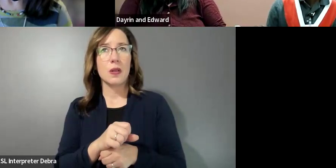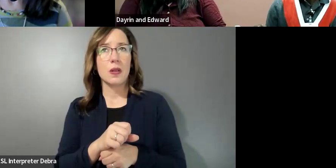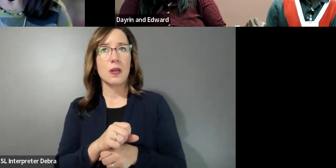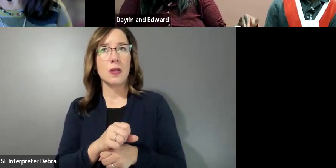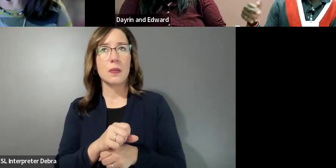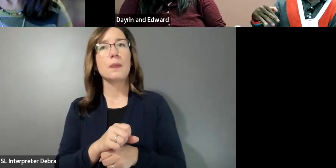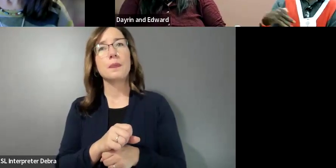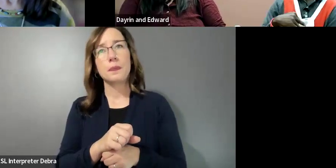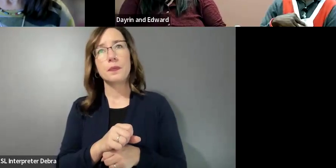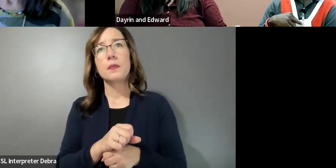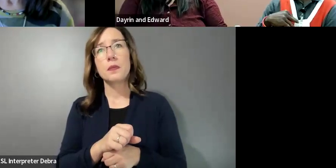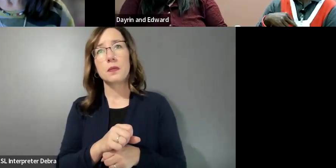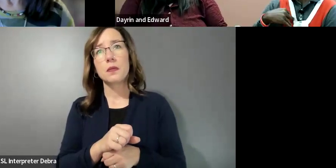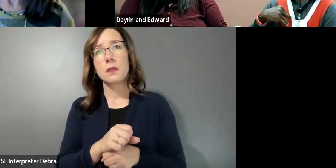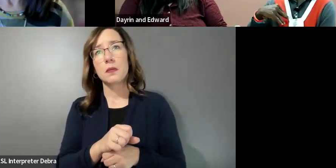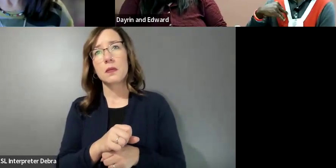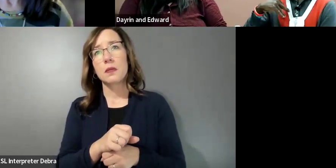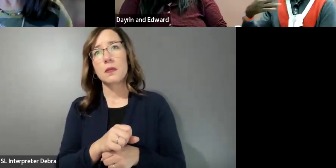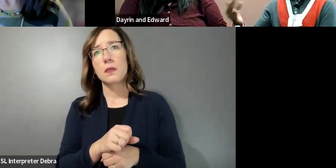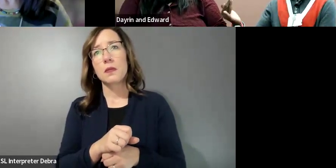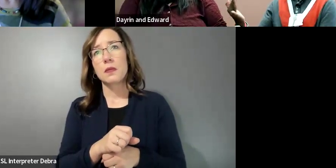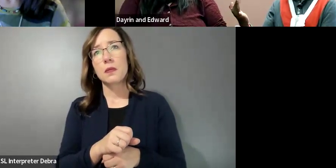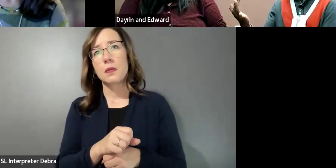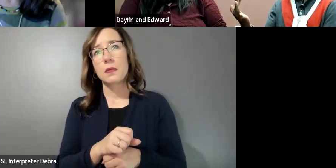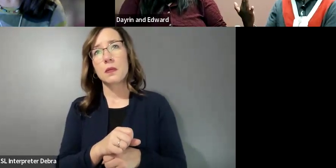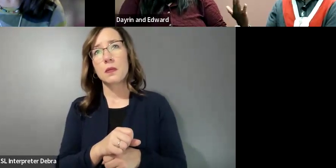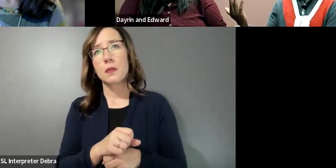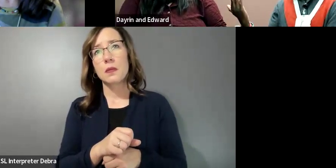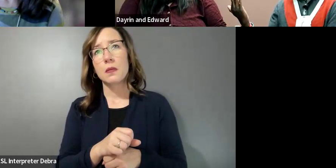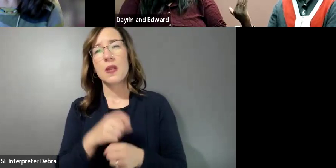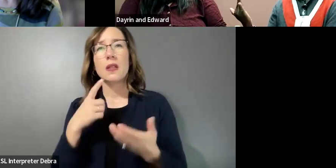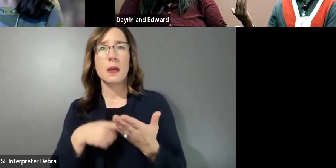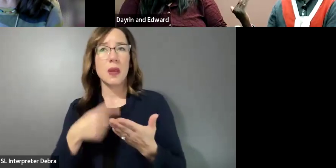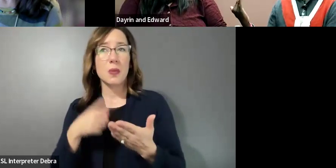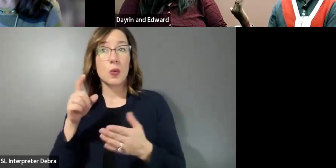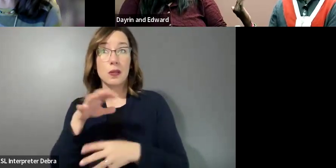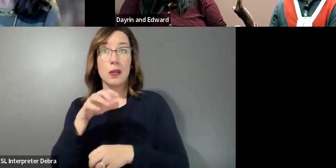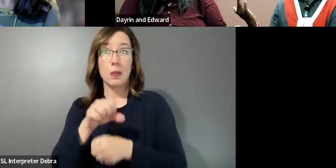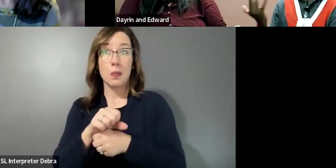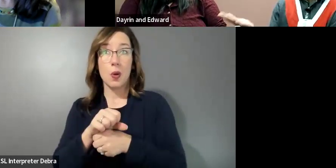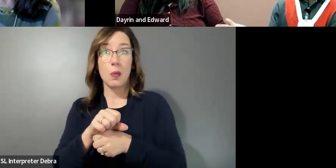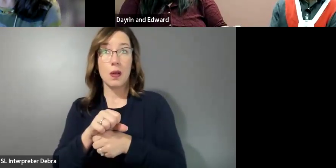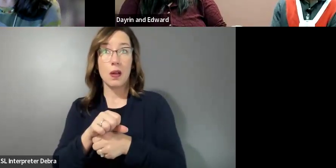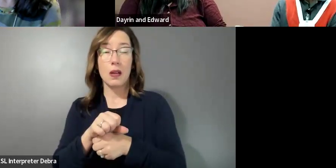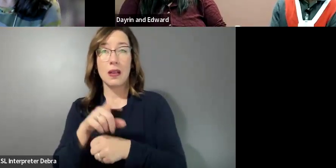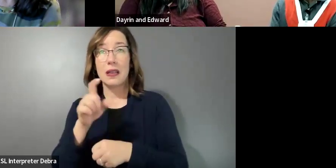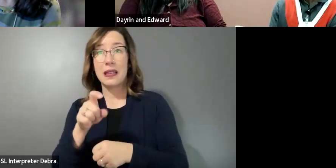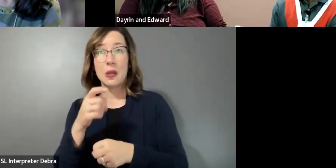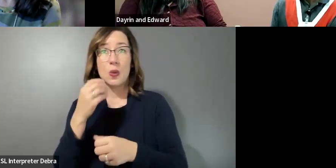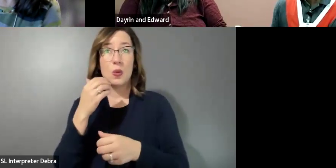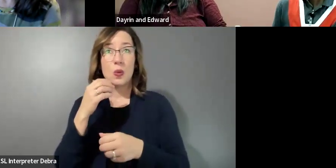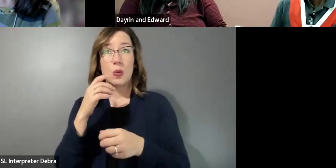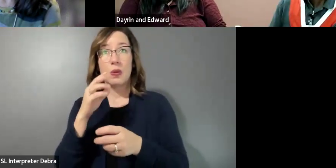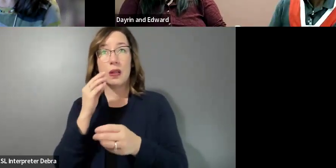sometimes. And sometimes we can be, when we set up appointments, we can call to find out whether we can get